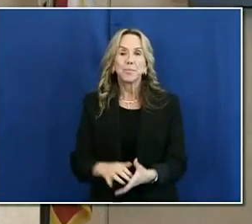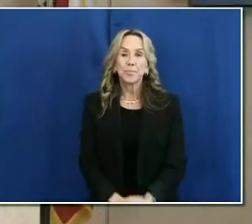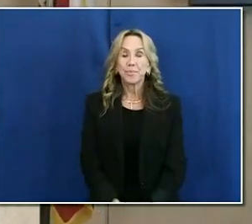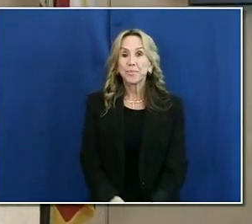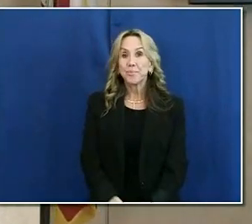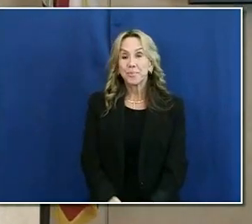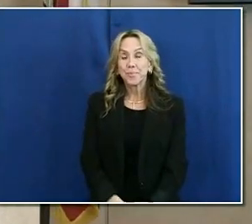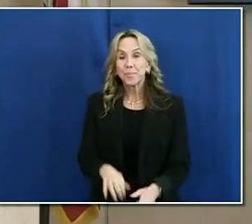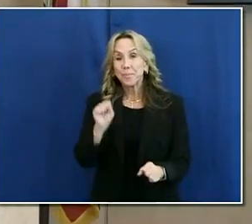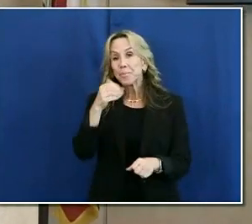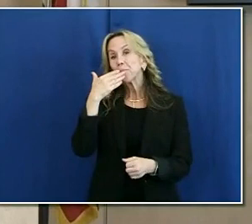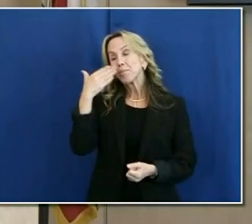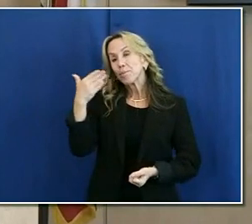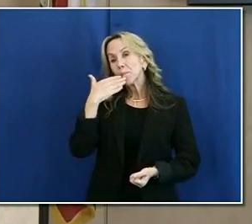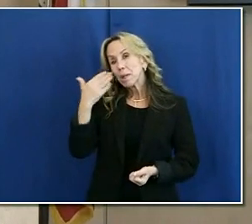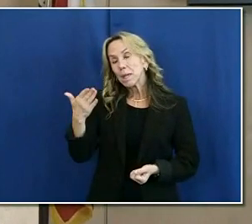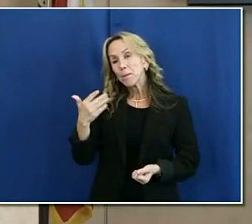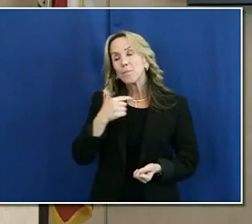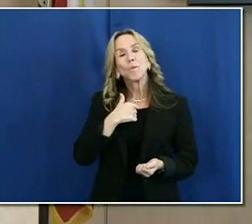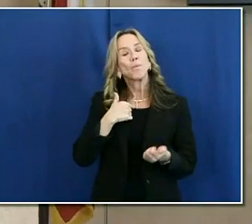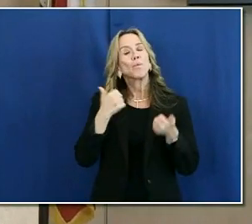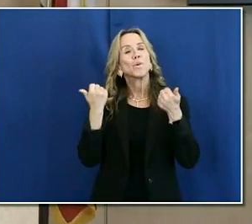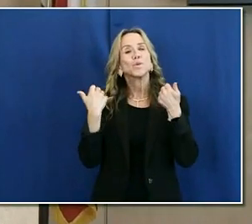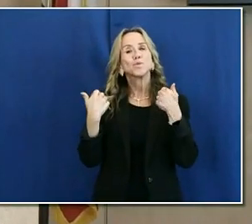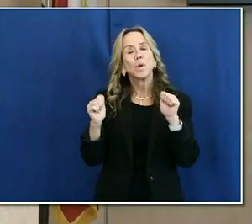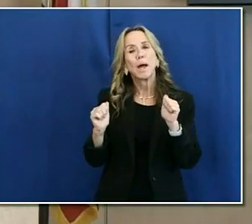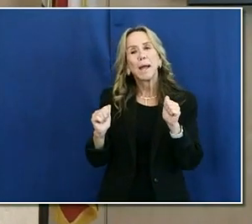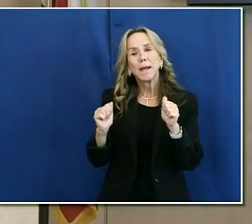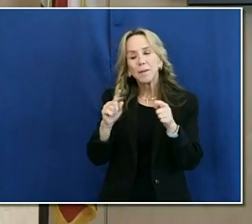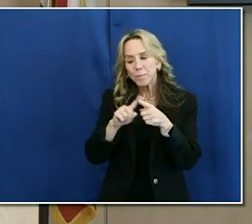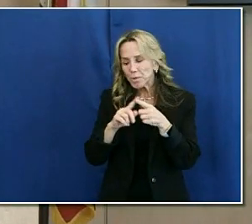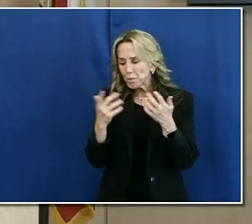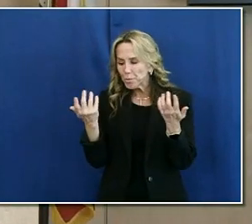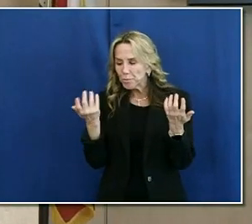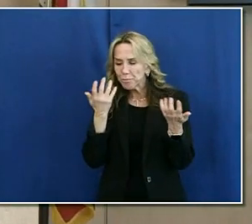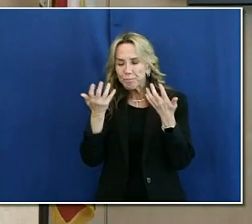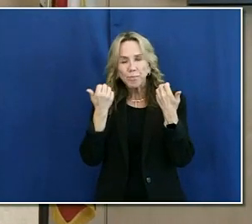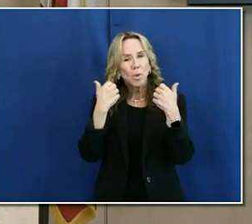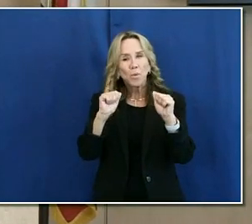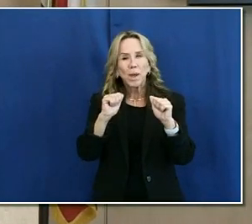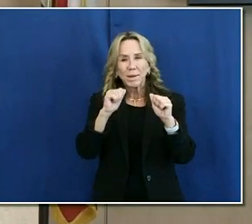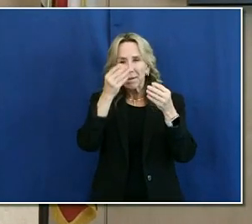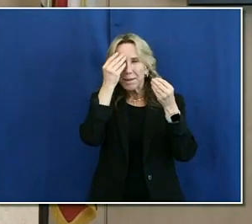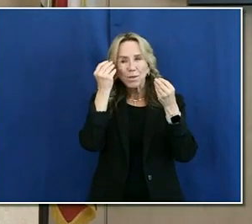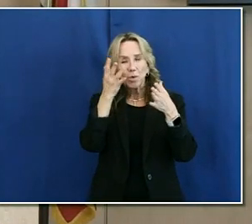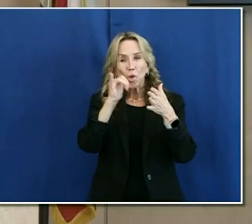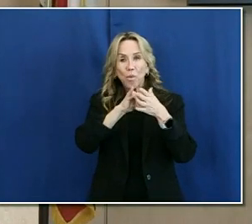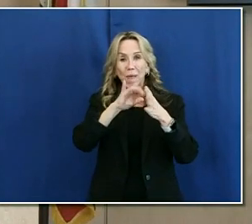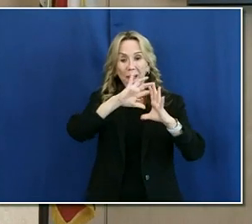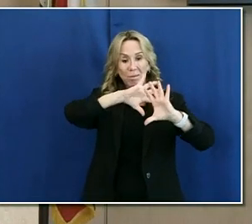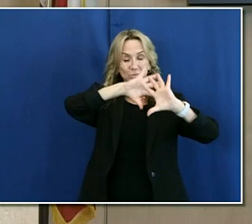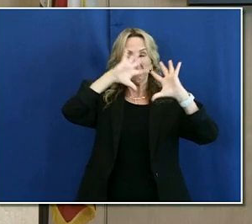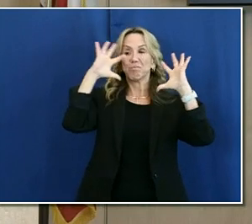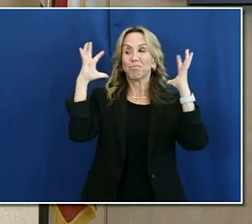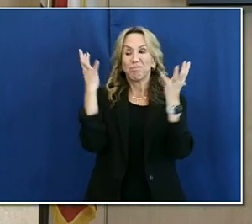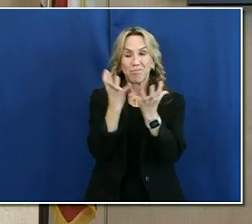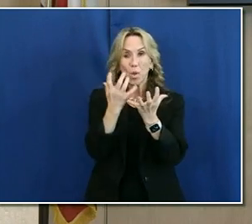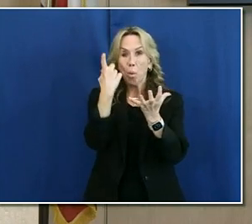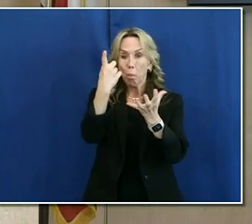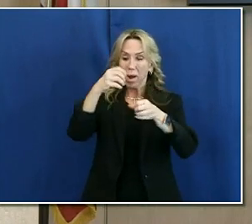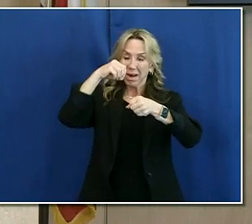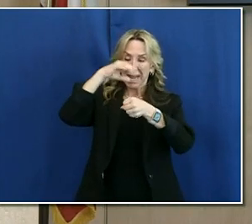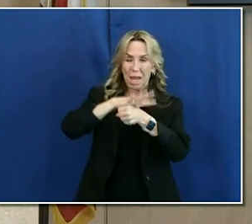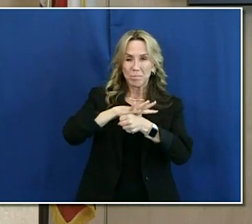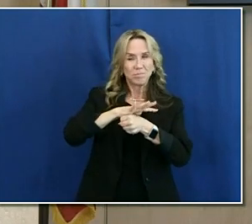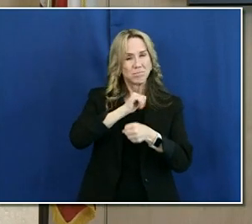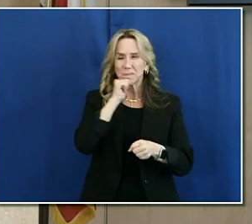Yes, thanks. I think, again, we were trying to show that lumping all these cases together as one large outbreak was